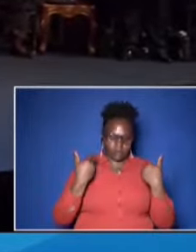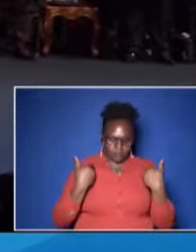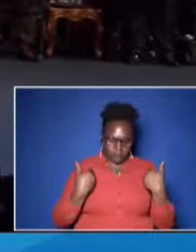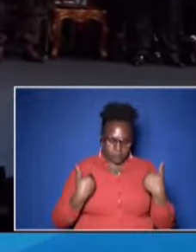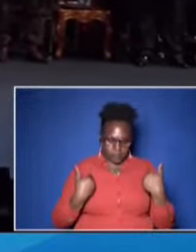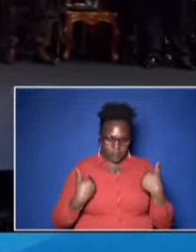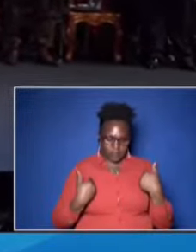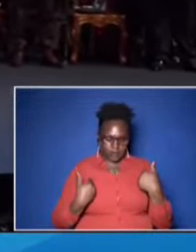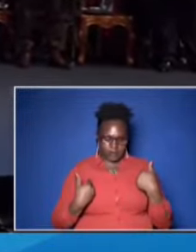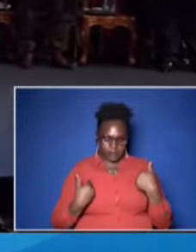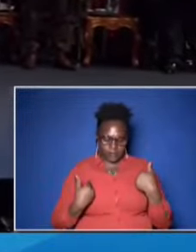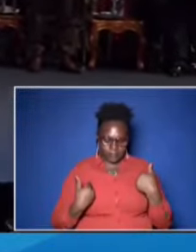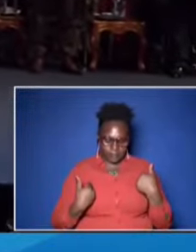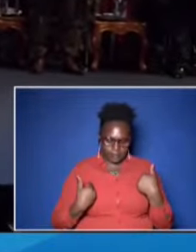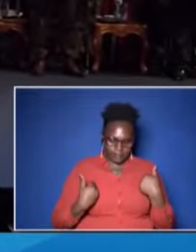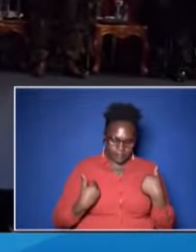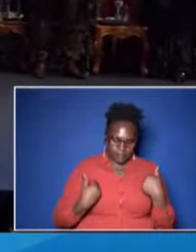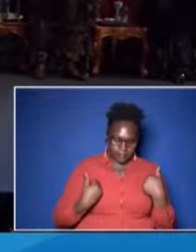me